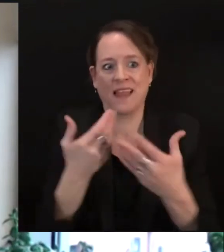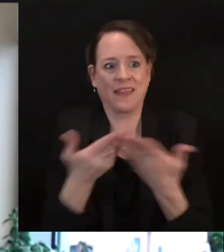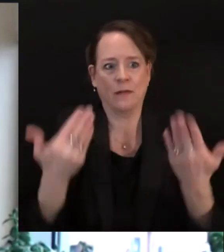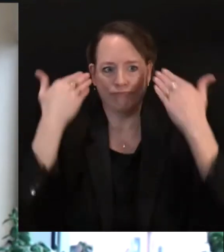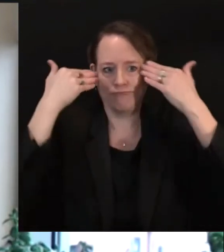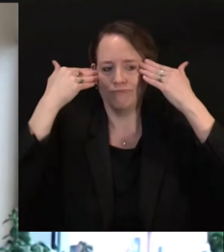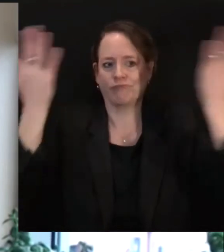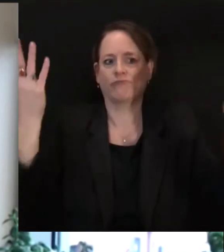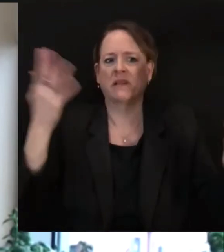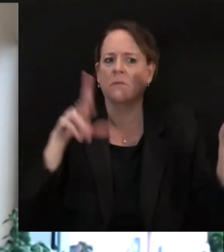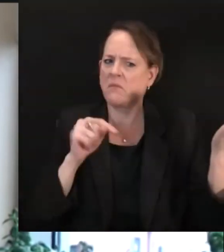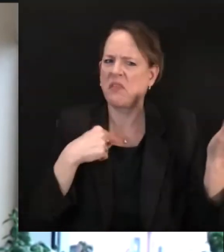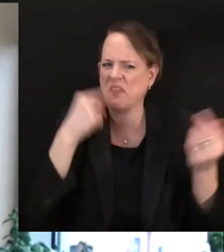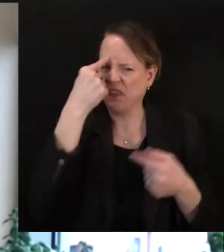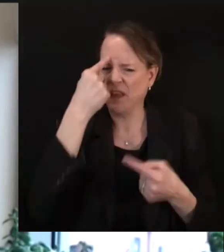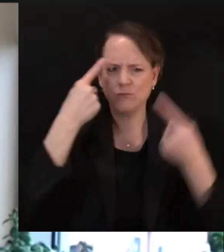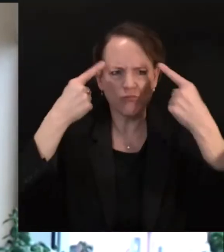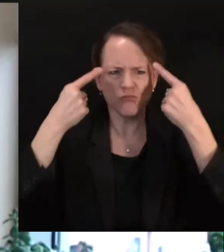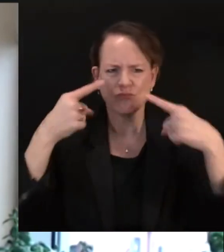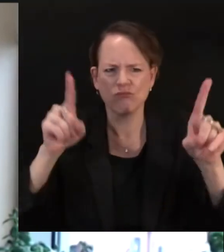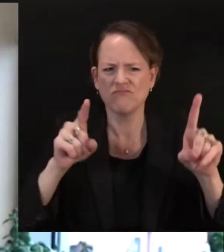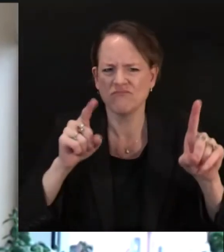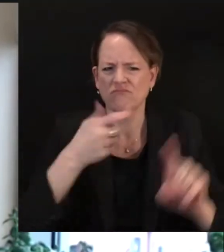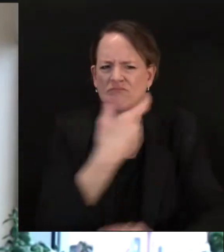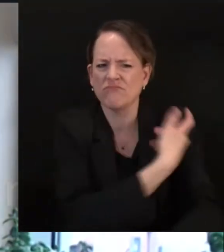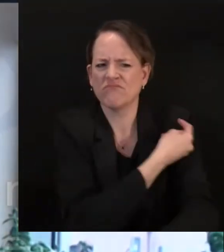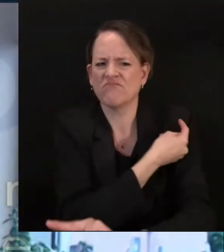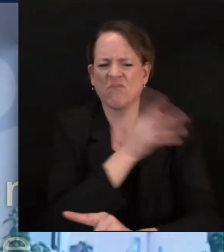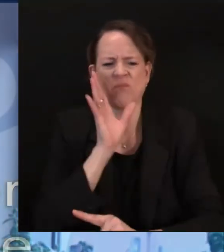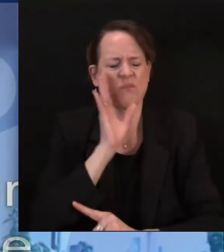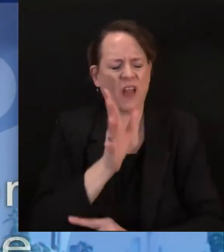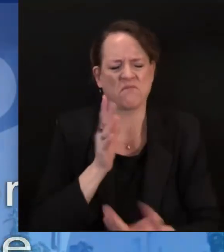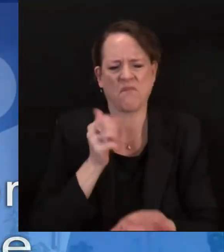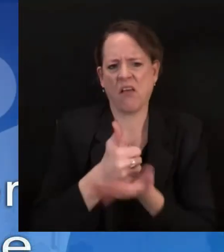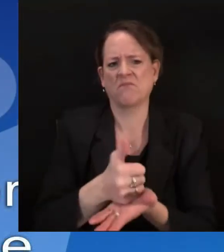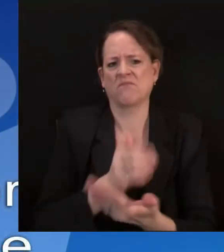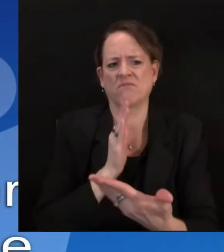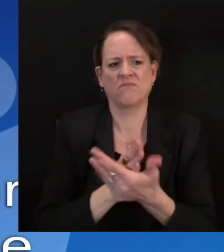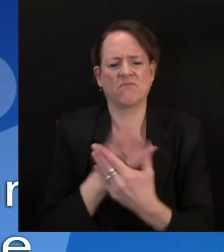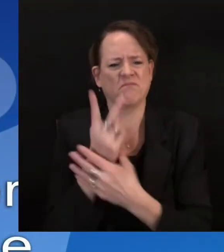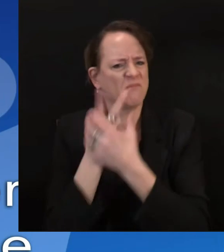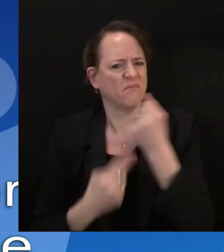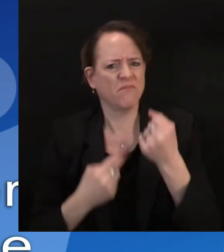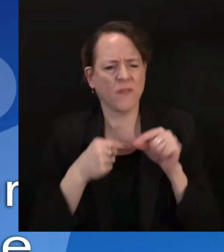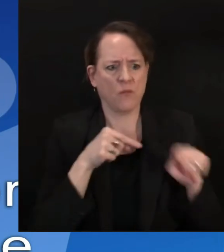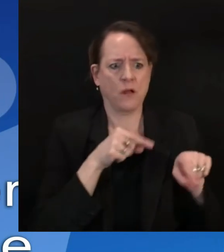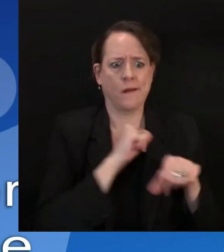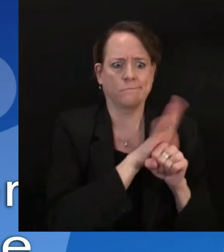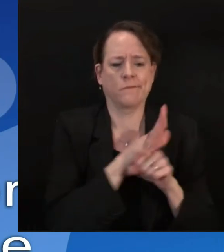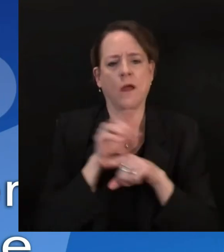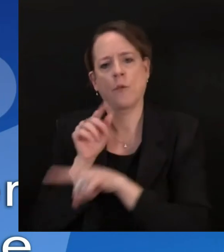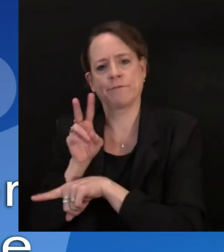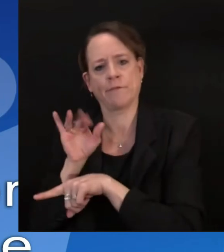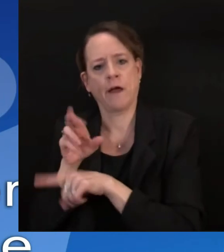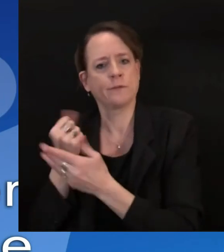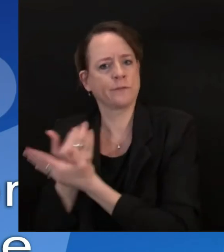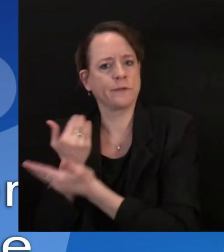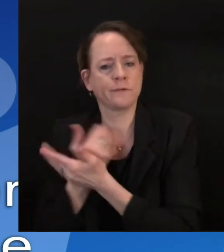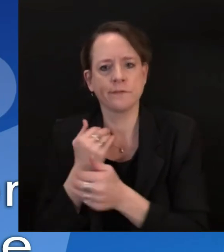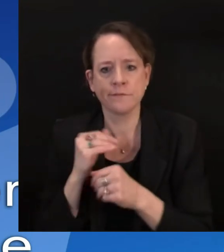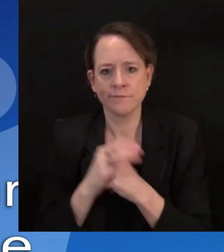variants of the SARS-CoV-2 virus. Thank you, Terry. Now, Denise Lockwood from Racine County